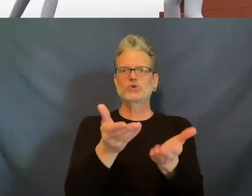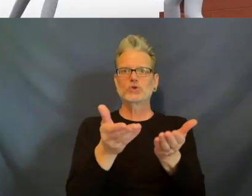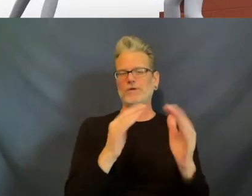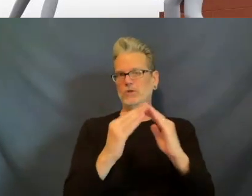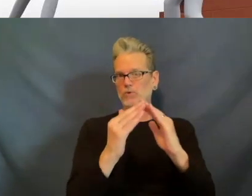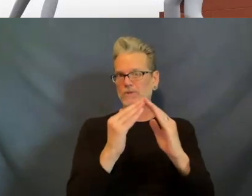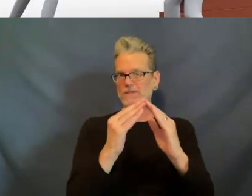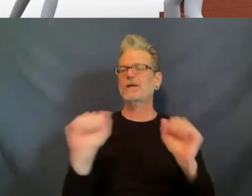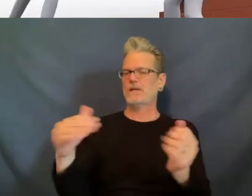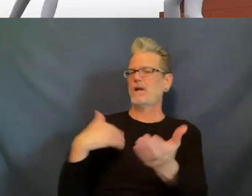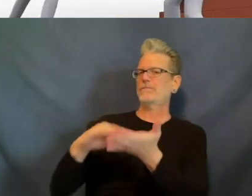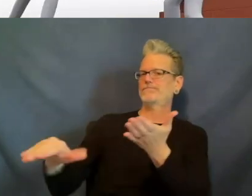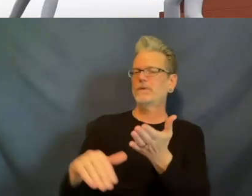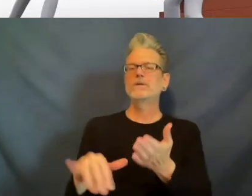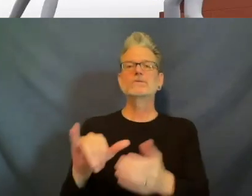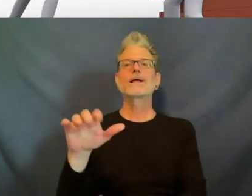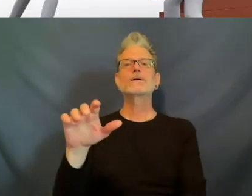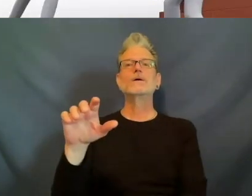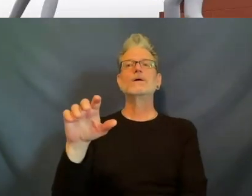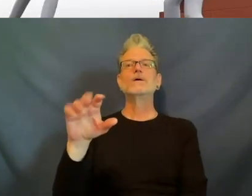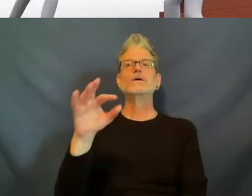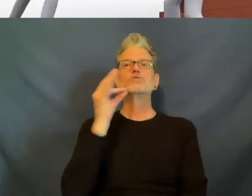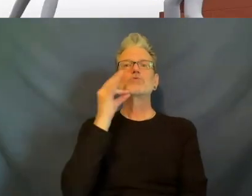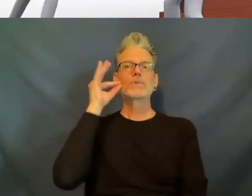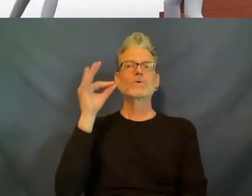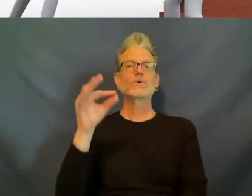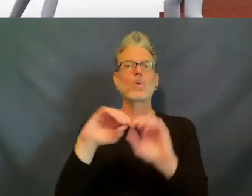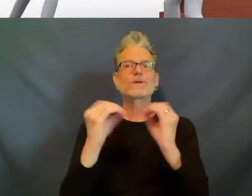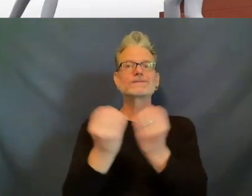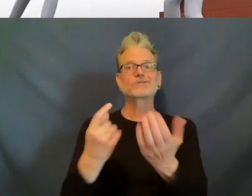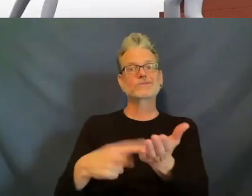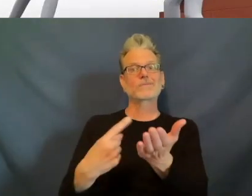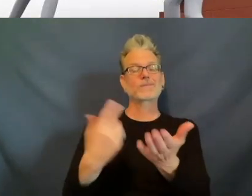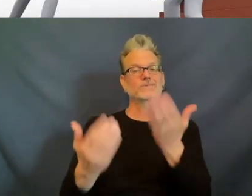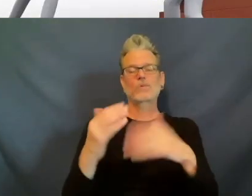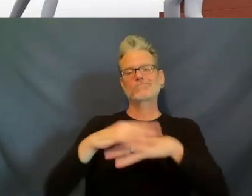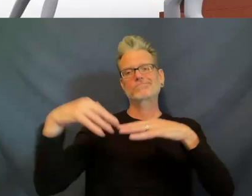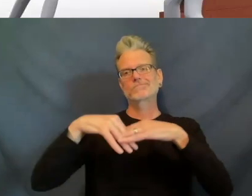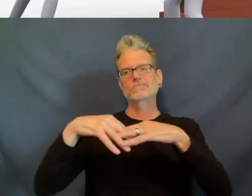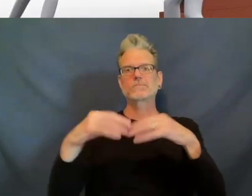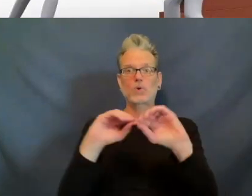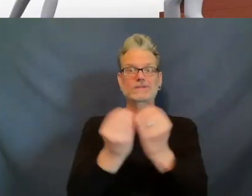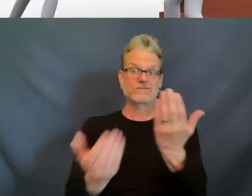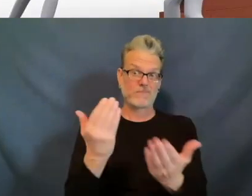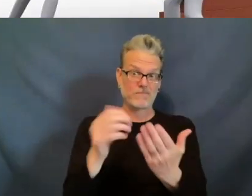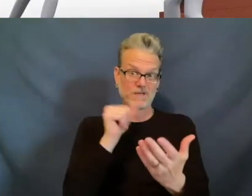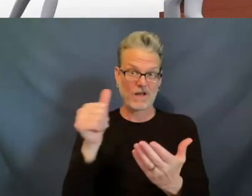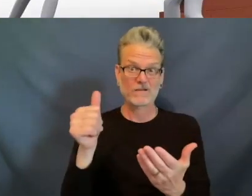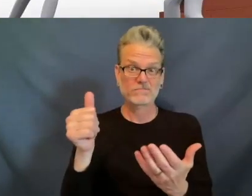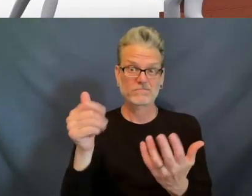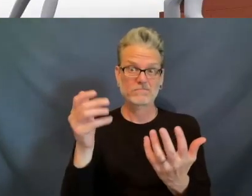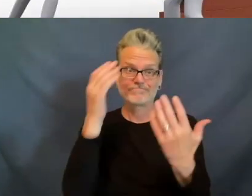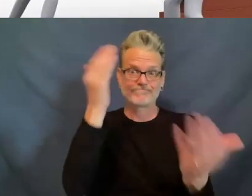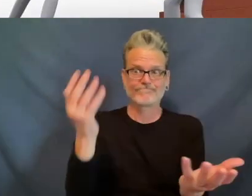quick, tribal organizations sometimes might not be fully understood what we mean from the Forest Service perspective.